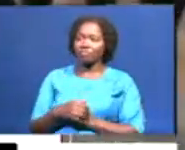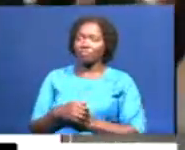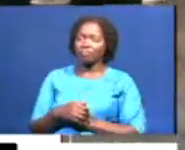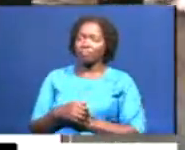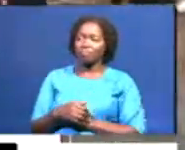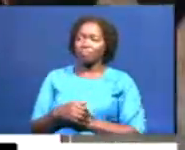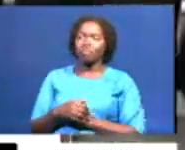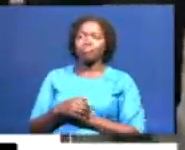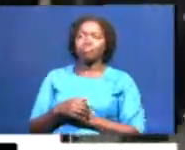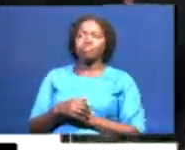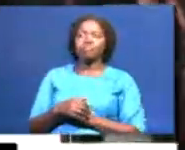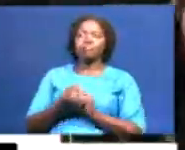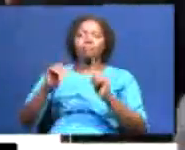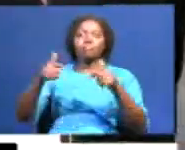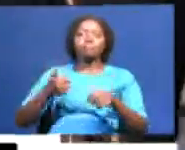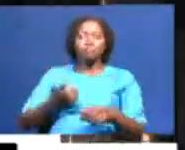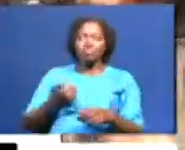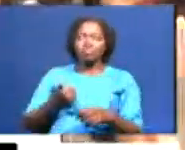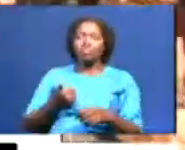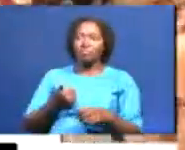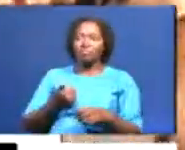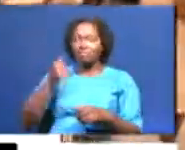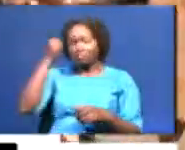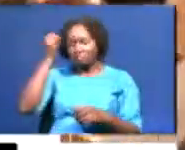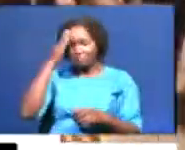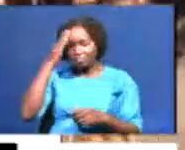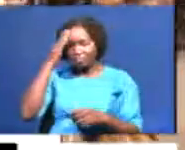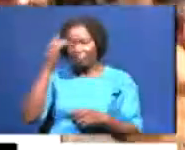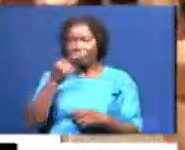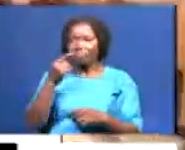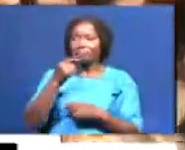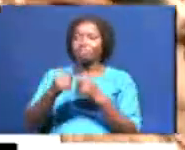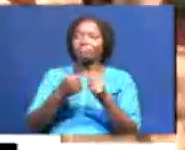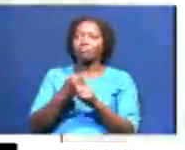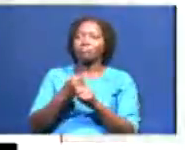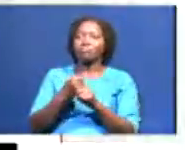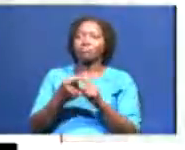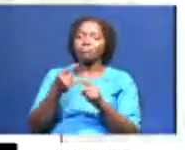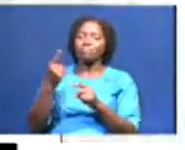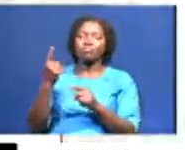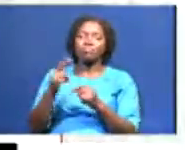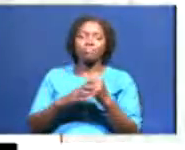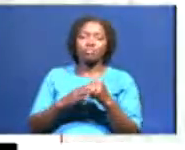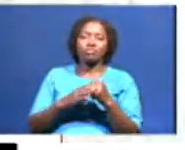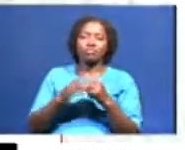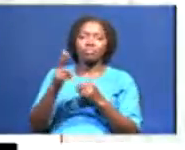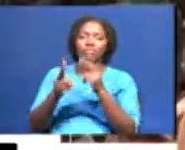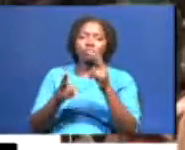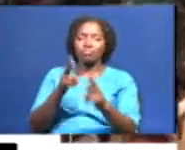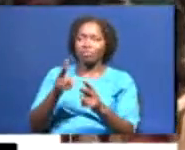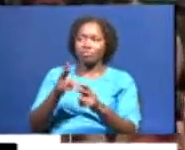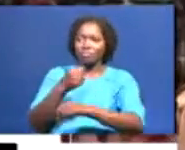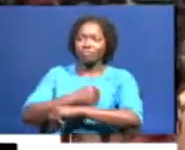And Limuru Girls in Kiambu County is commemorating 100 years since its inception in 1922. According to the school's